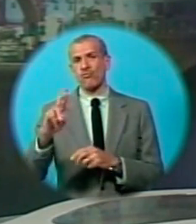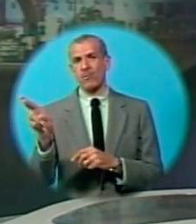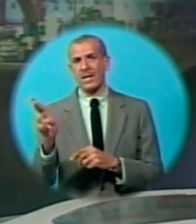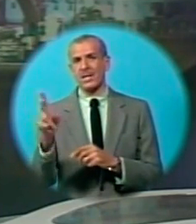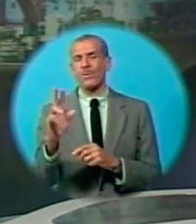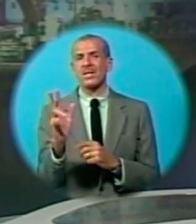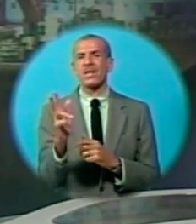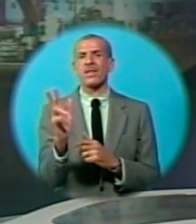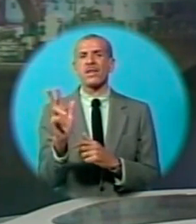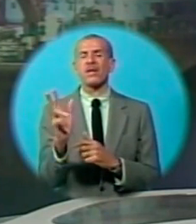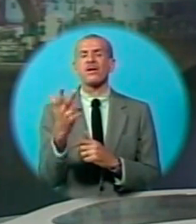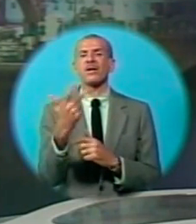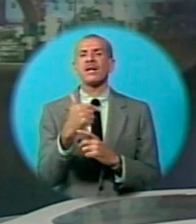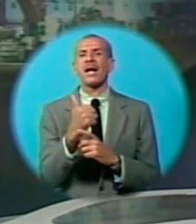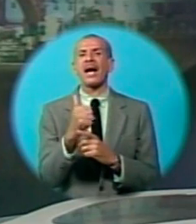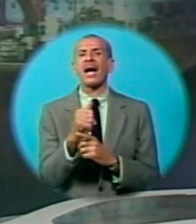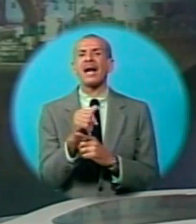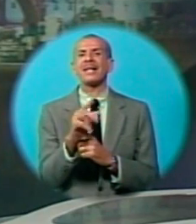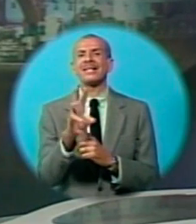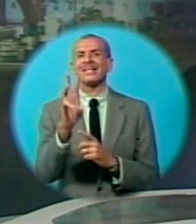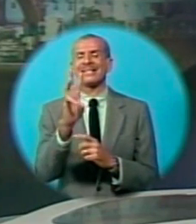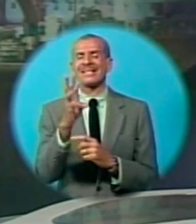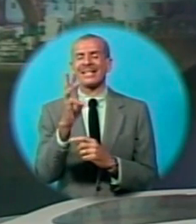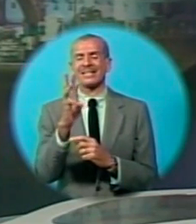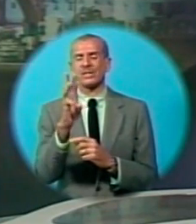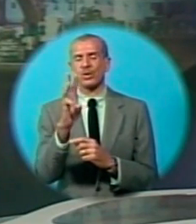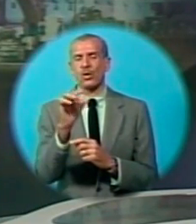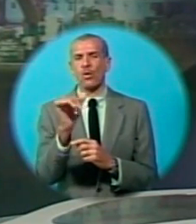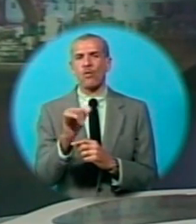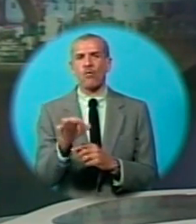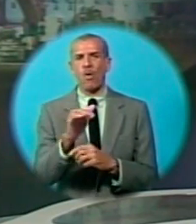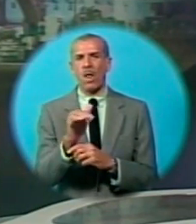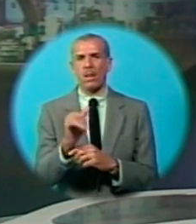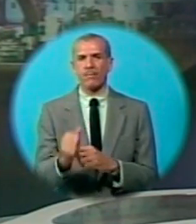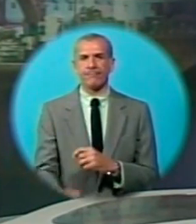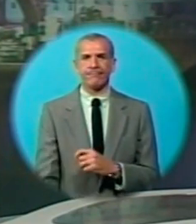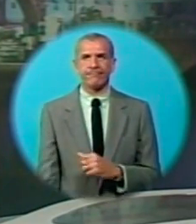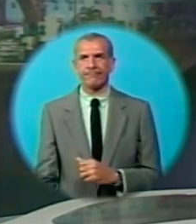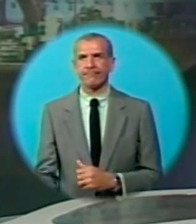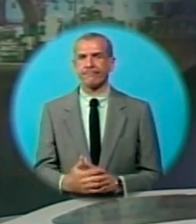was third and qualified 6th overall.